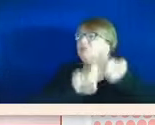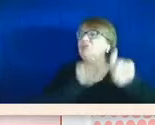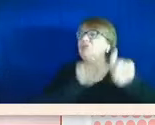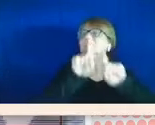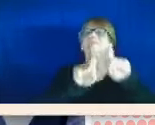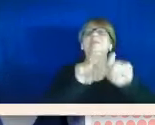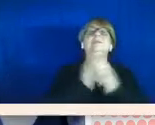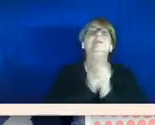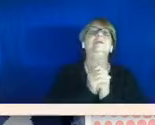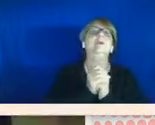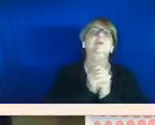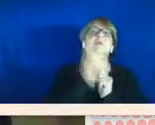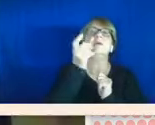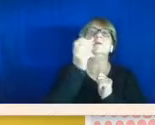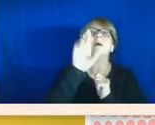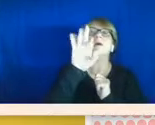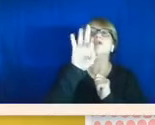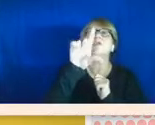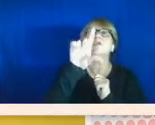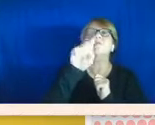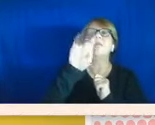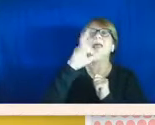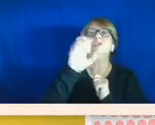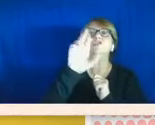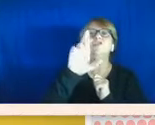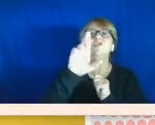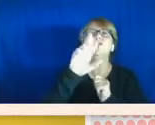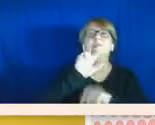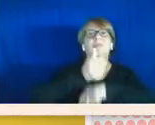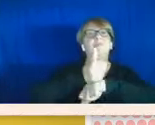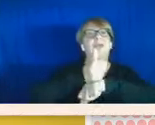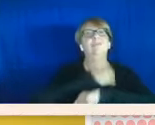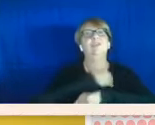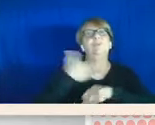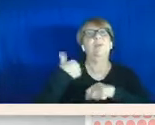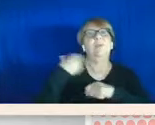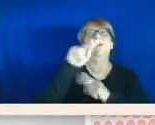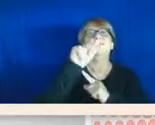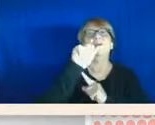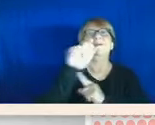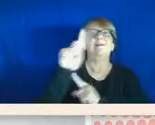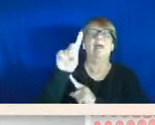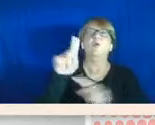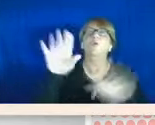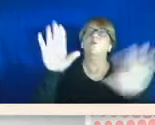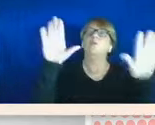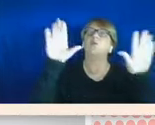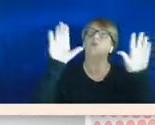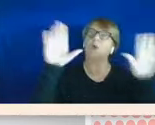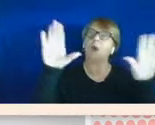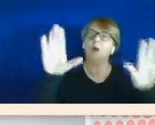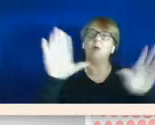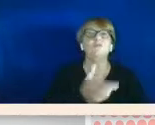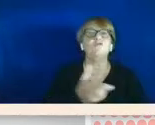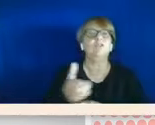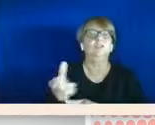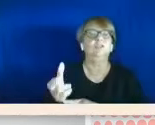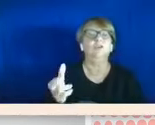Dr. Fletcher, who is the founding member of NAD, is a wonderful resource, is nearing